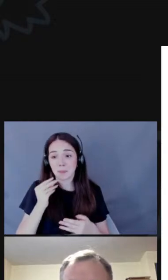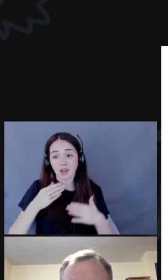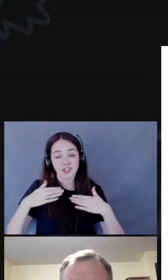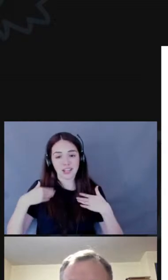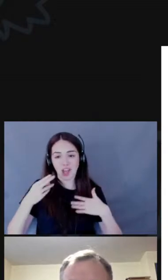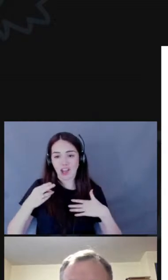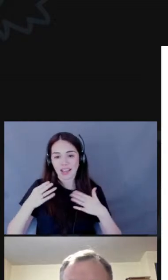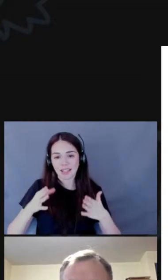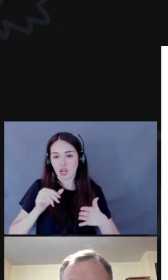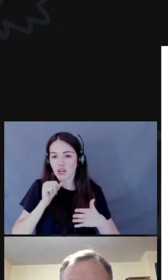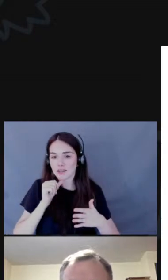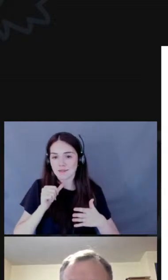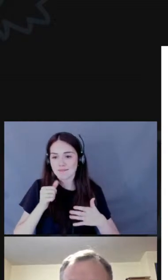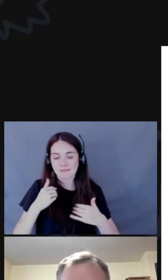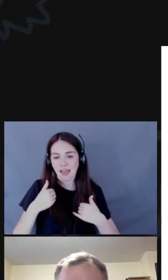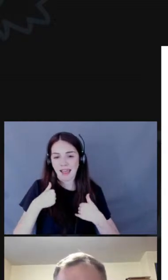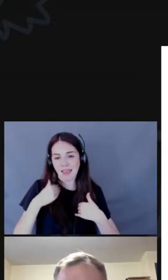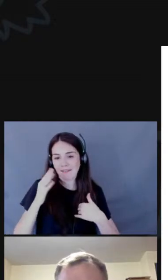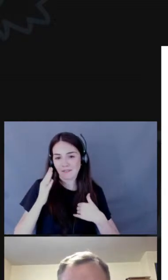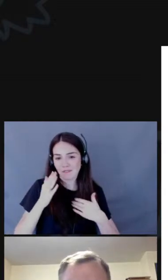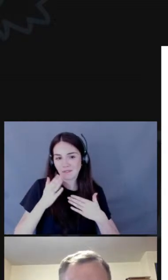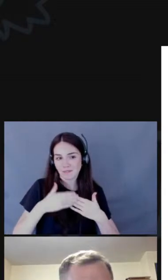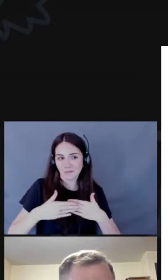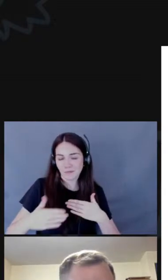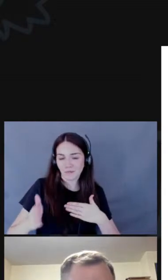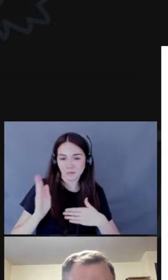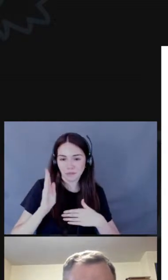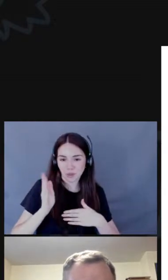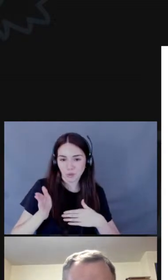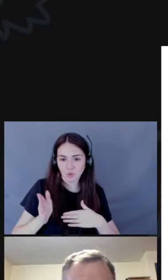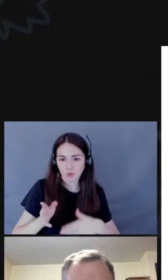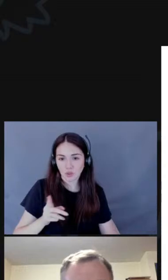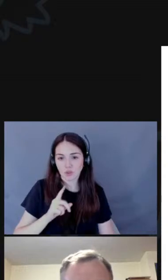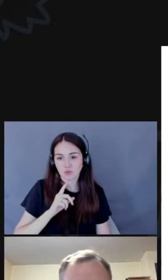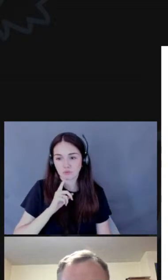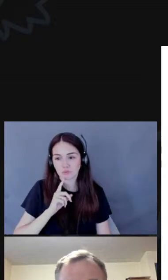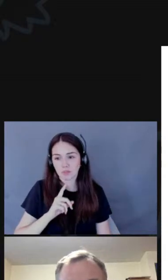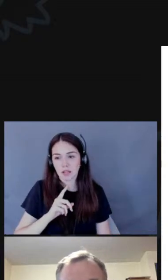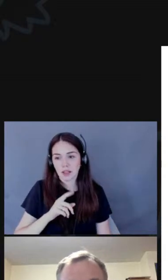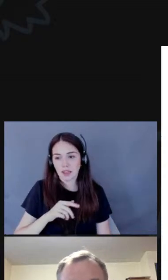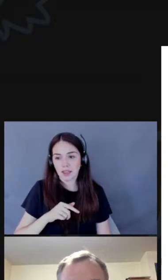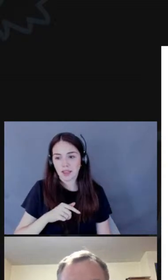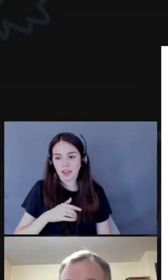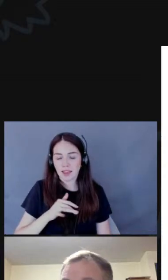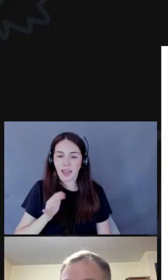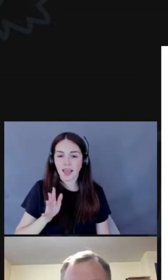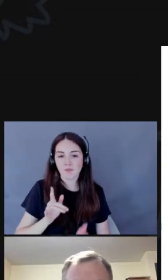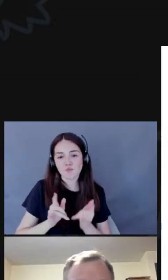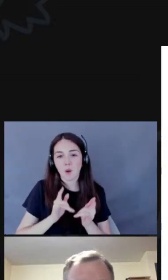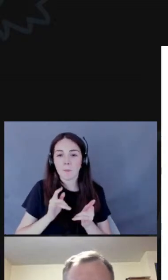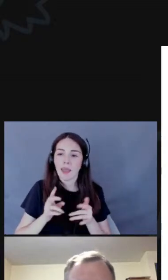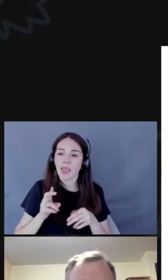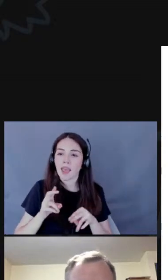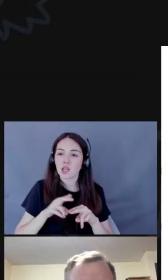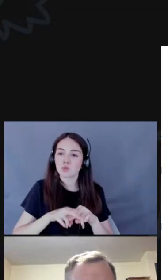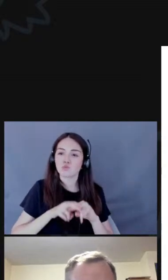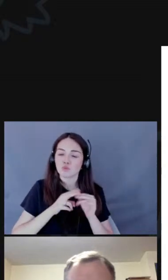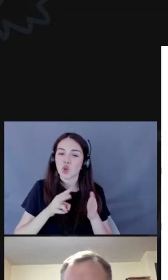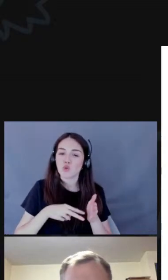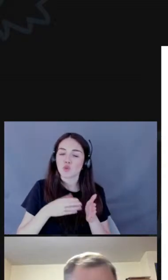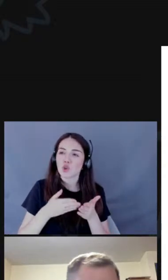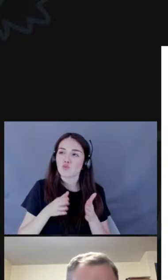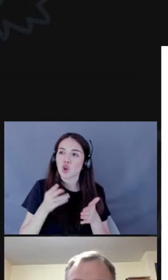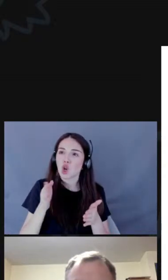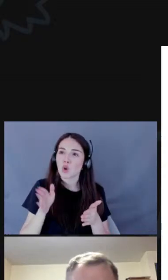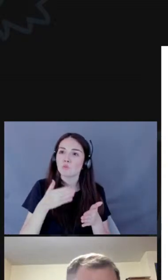future. And I think that's a shame, because there's a real romance to sitting in the stacks or sitting in a reading room and just reading